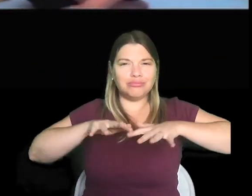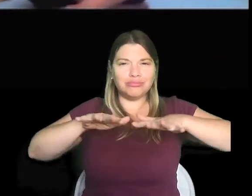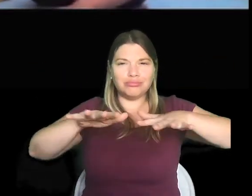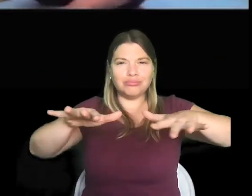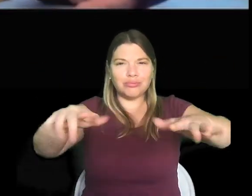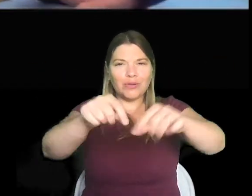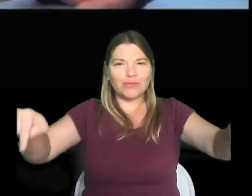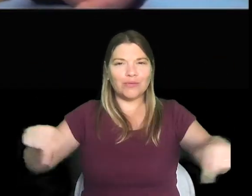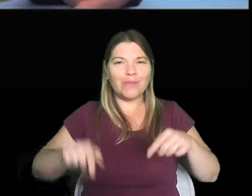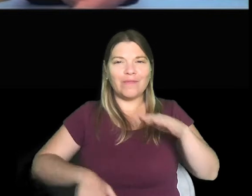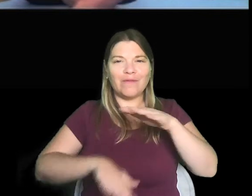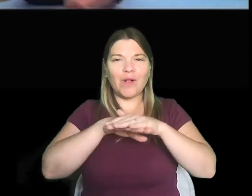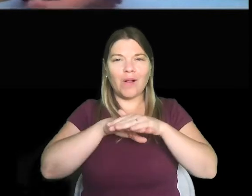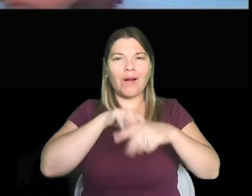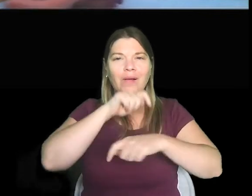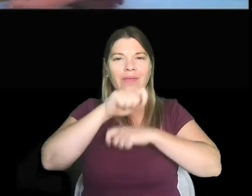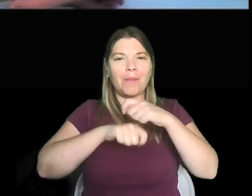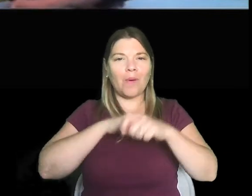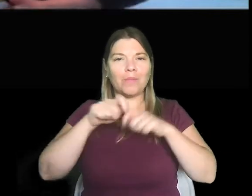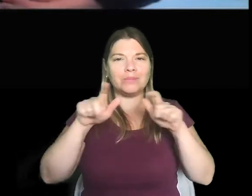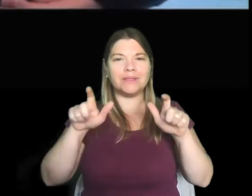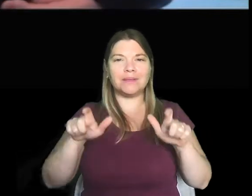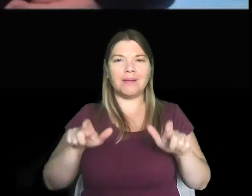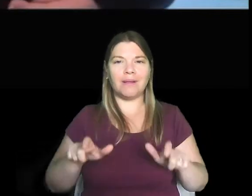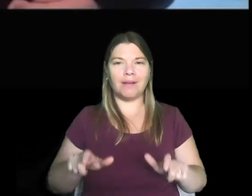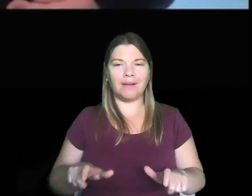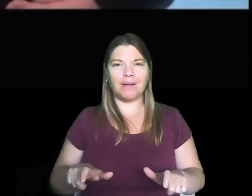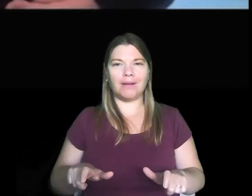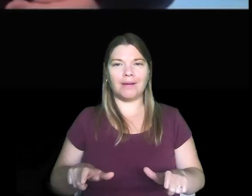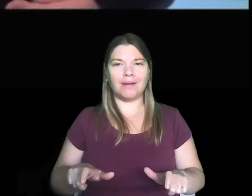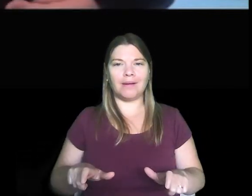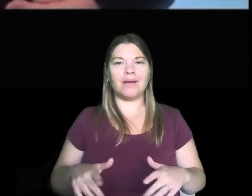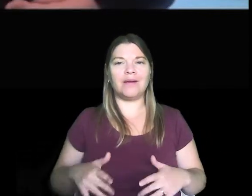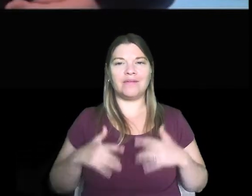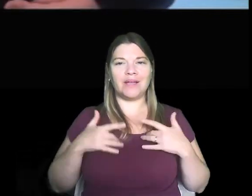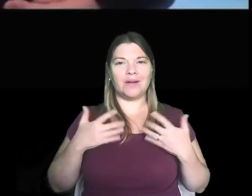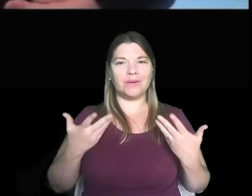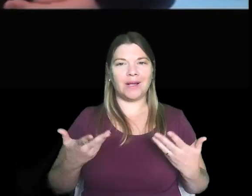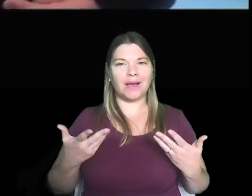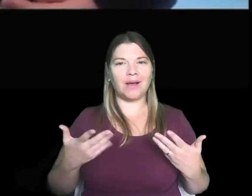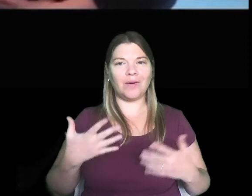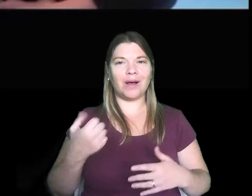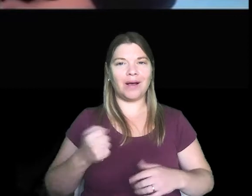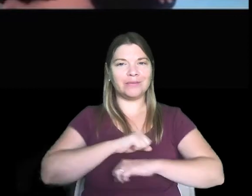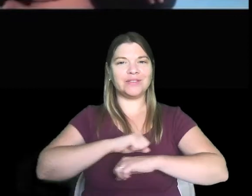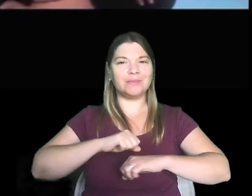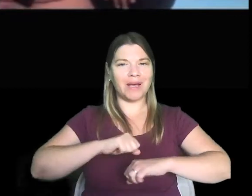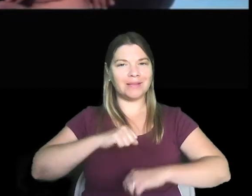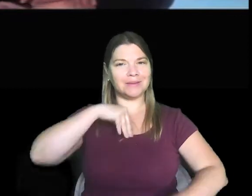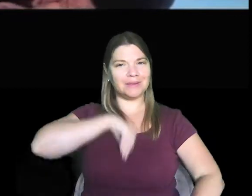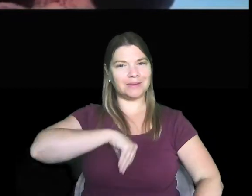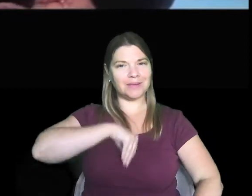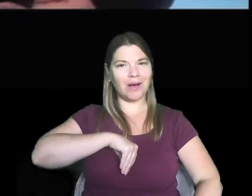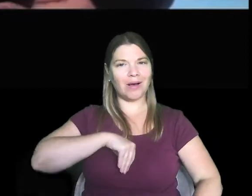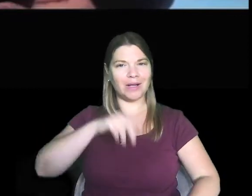feeling the new space we've created in our body. Space for breath, imaginations,